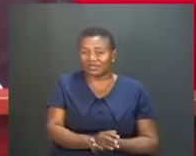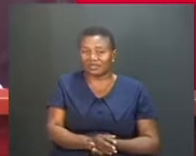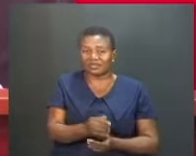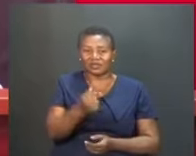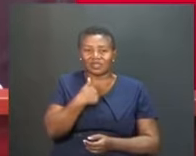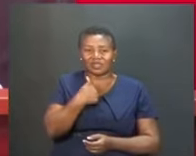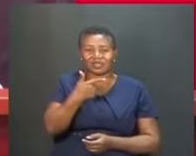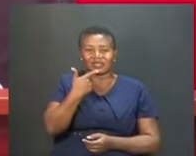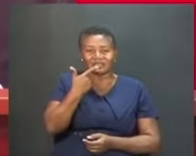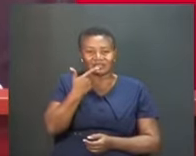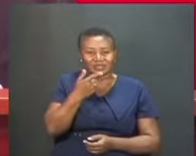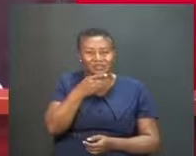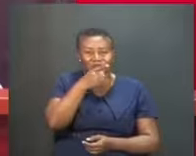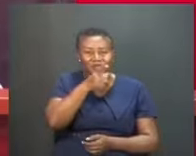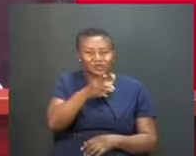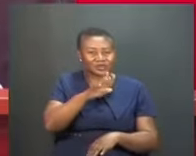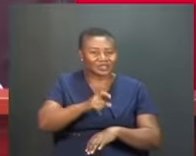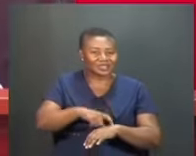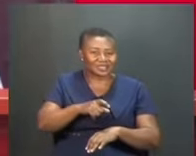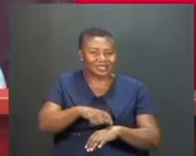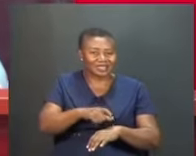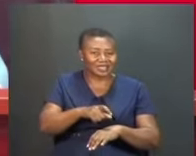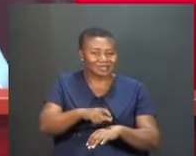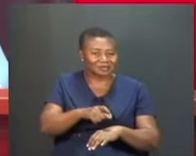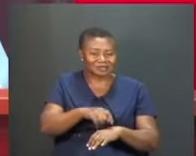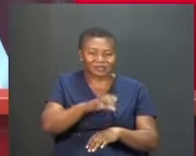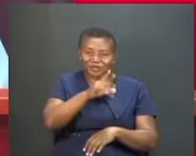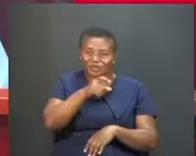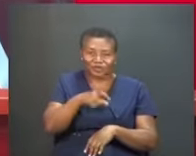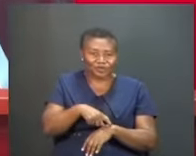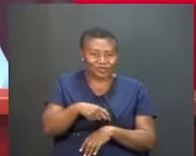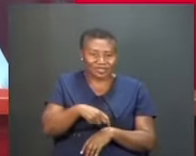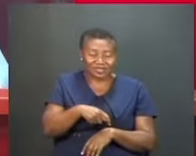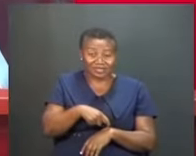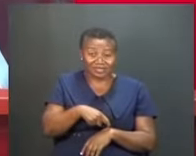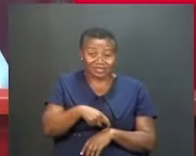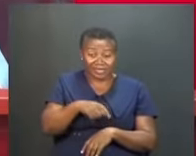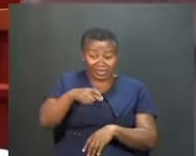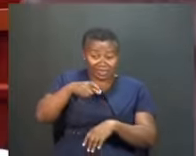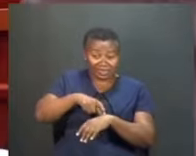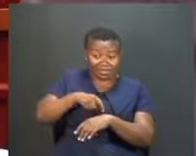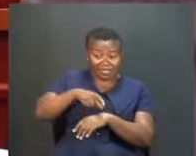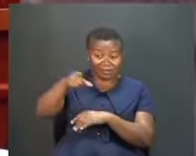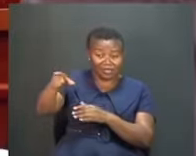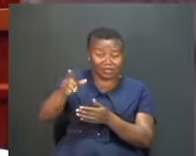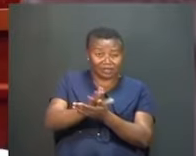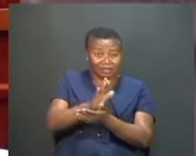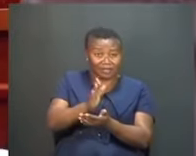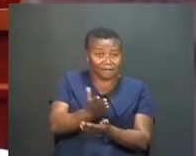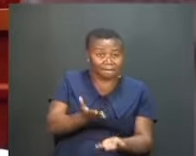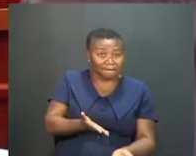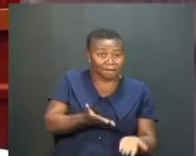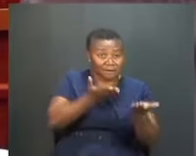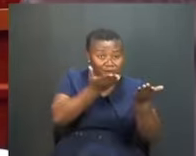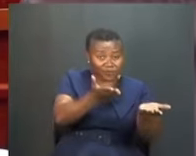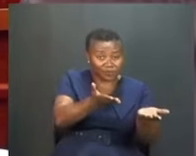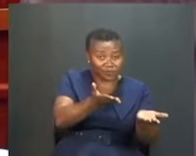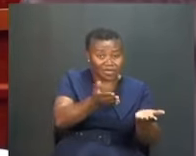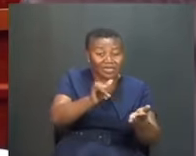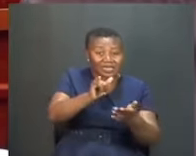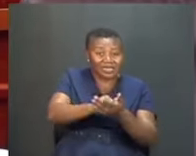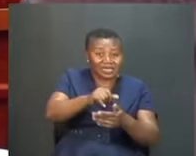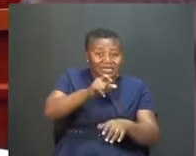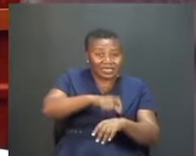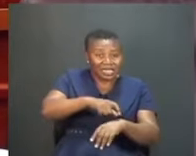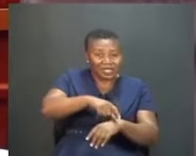said, you are not timeous. The time he laid was the time you should have requested